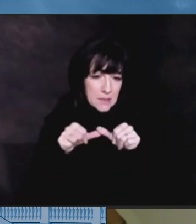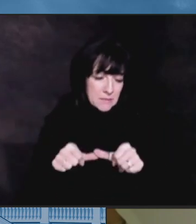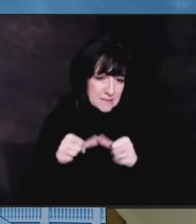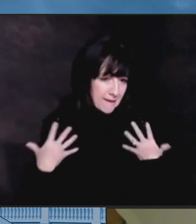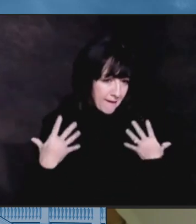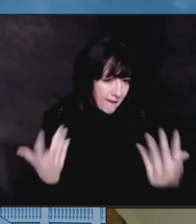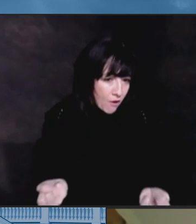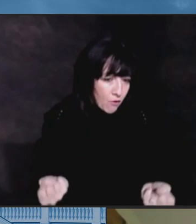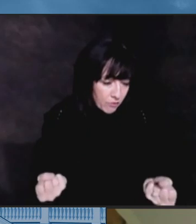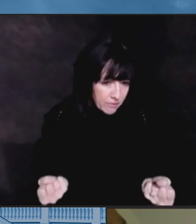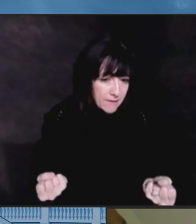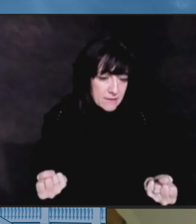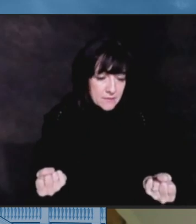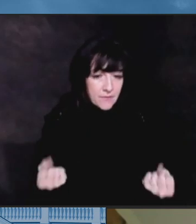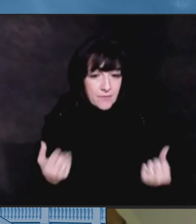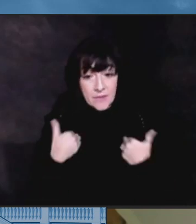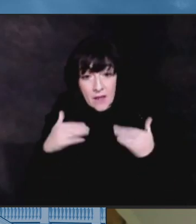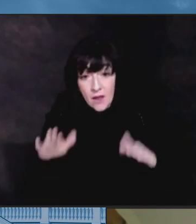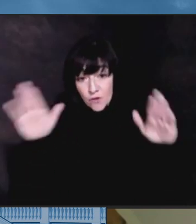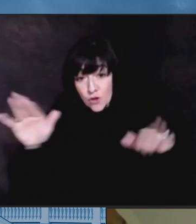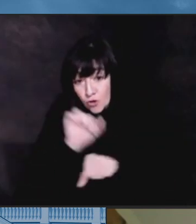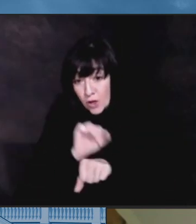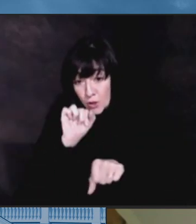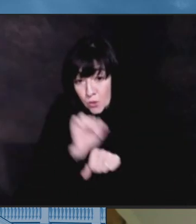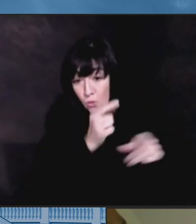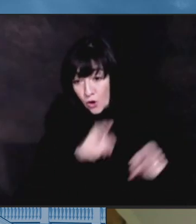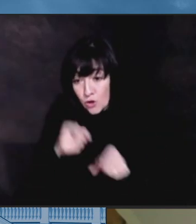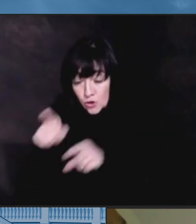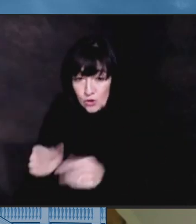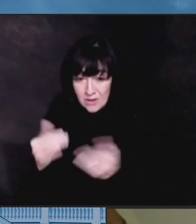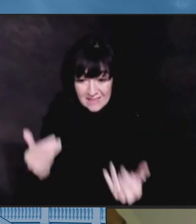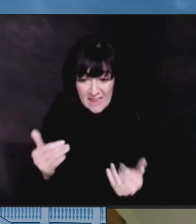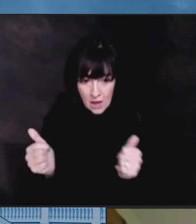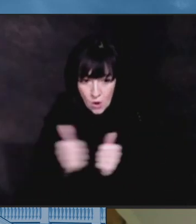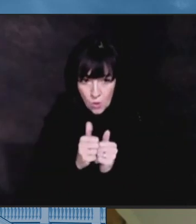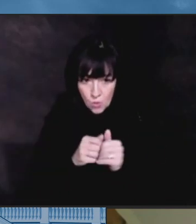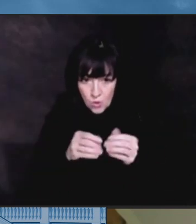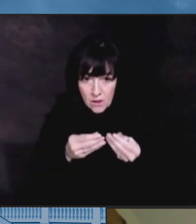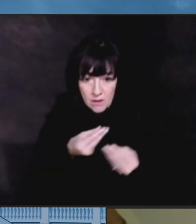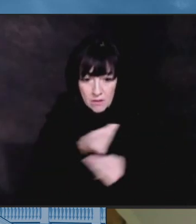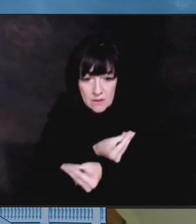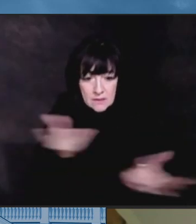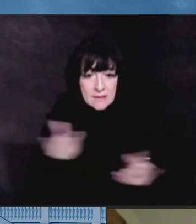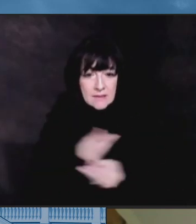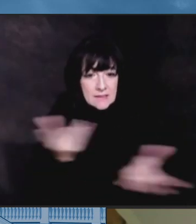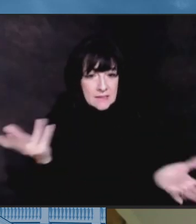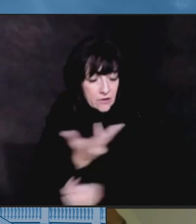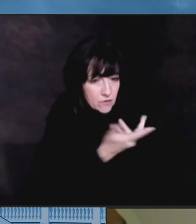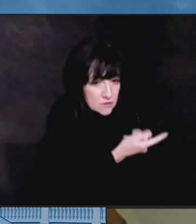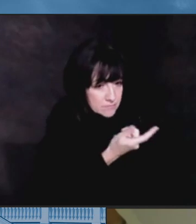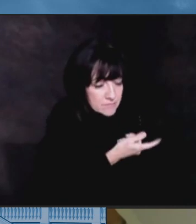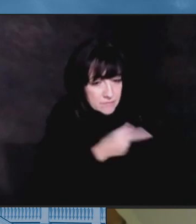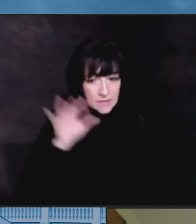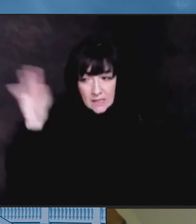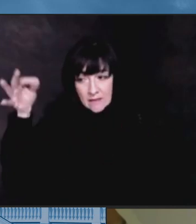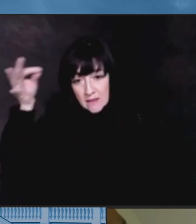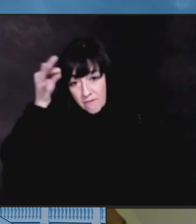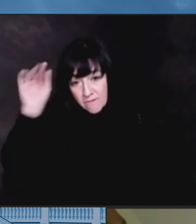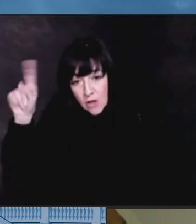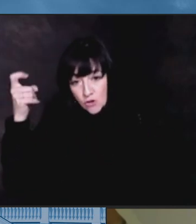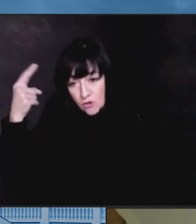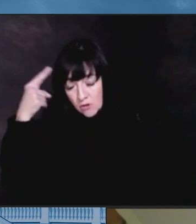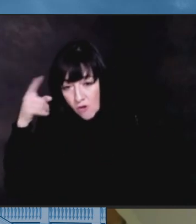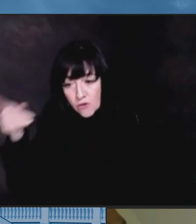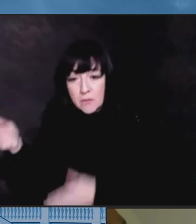on with the distribution of the vaccine from the companies to the federal government, to the states and localities,